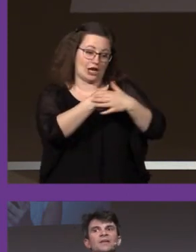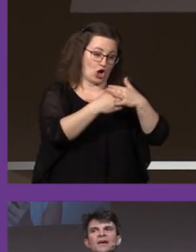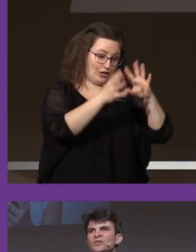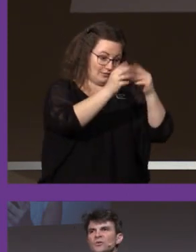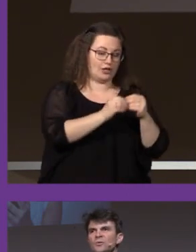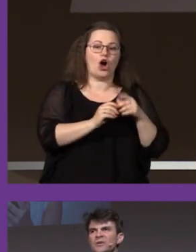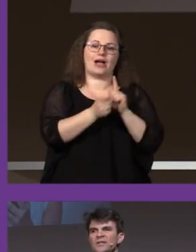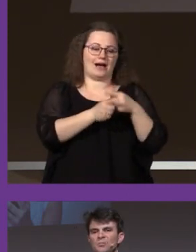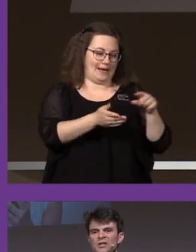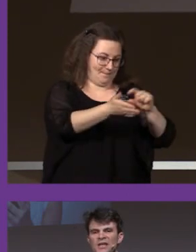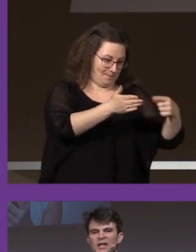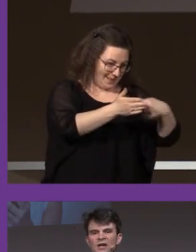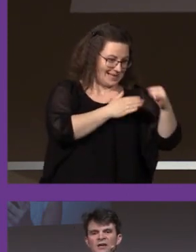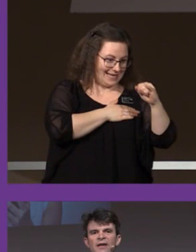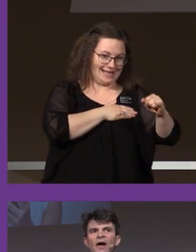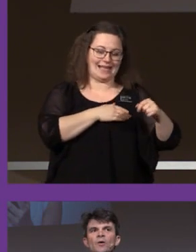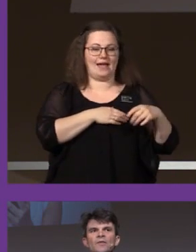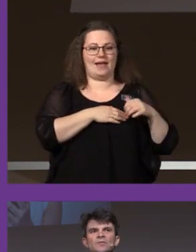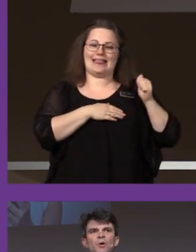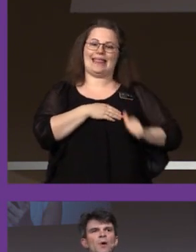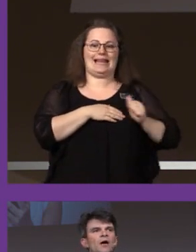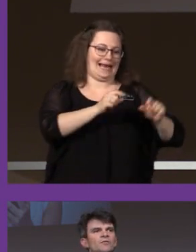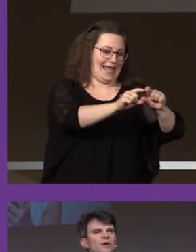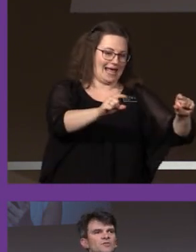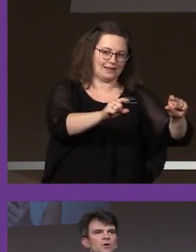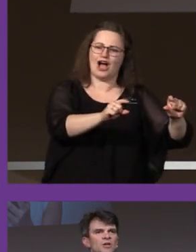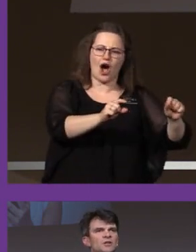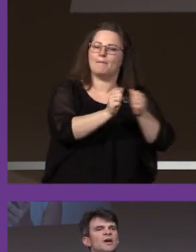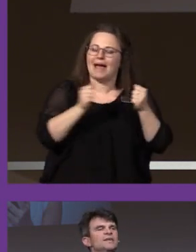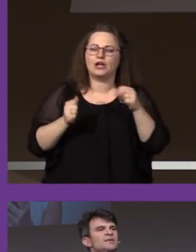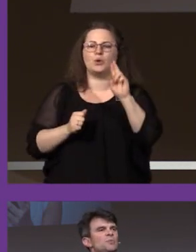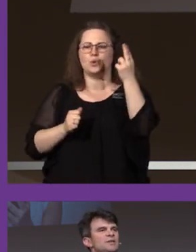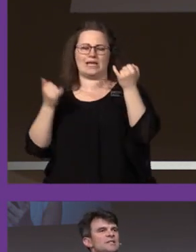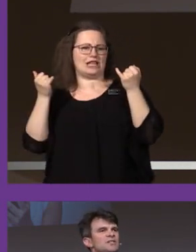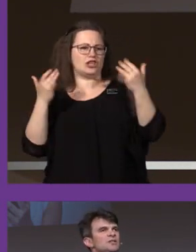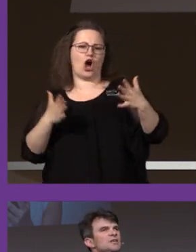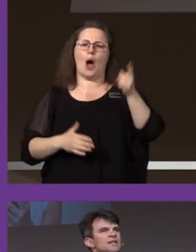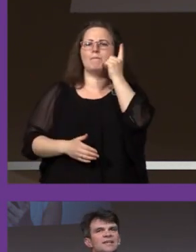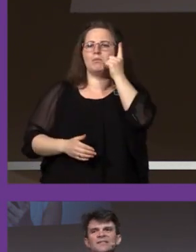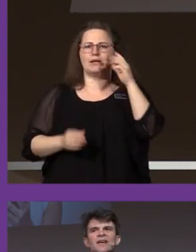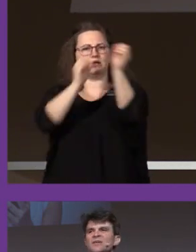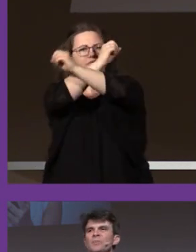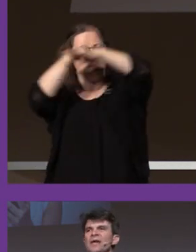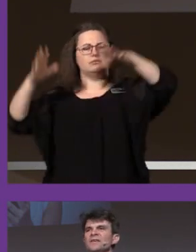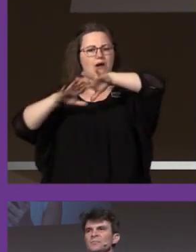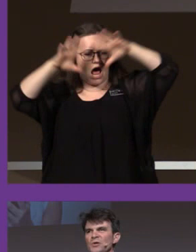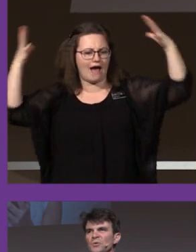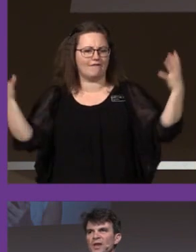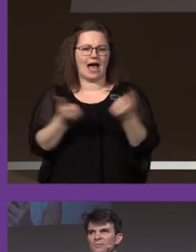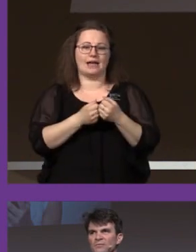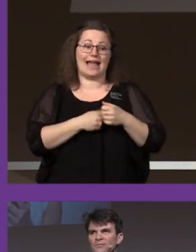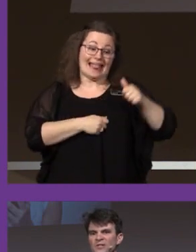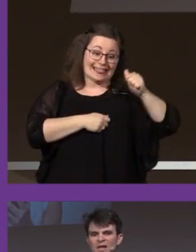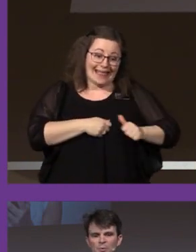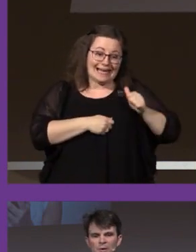be in a section called accessibility, now in this mobile-first world, accessibility doesn't exist as being this special